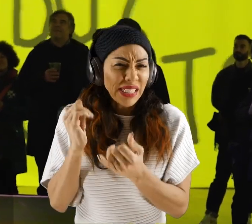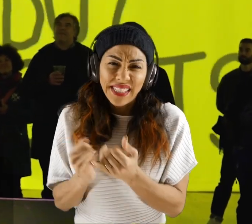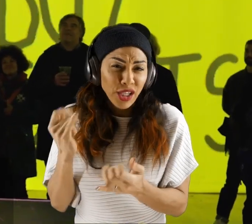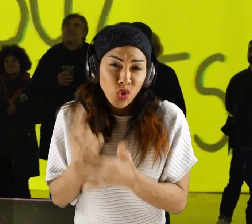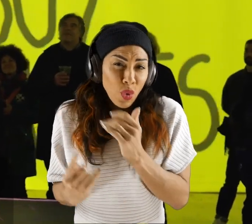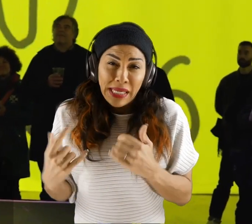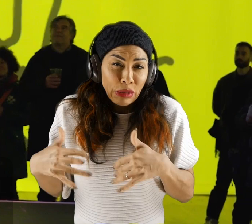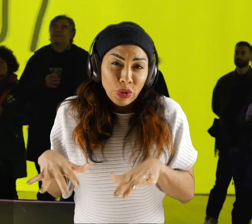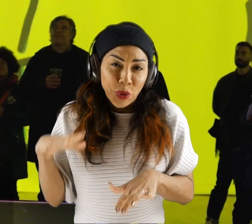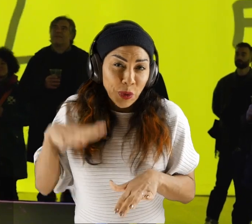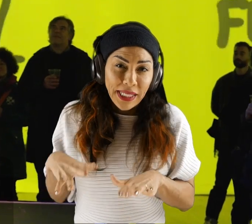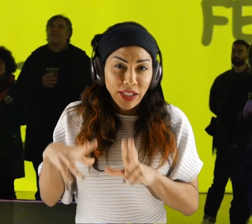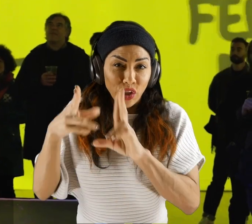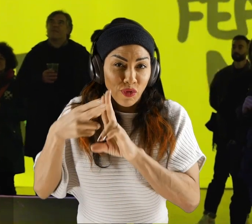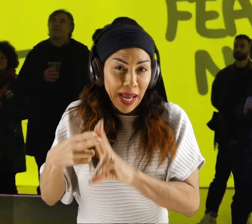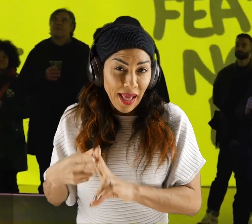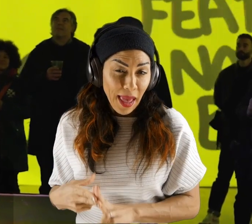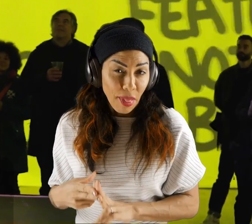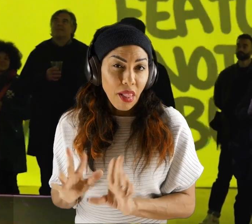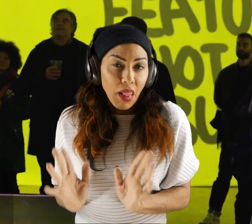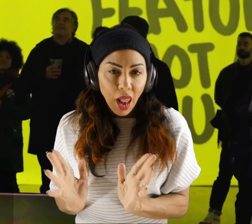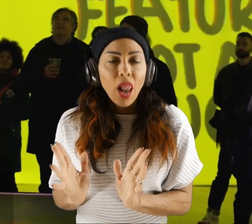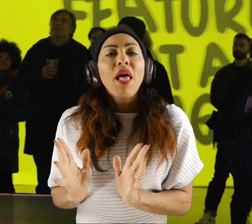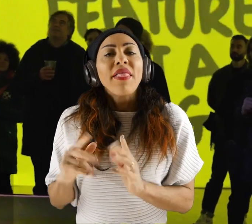We released a whole bunch of vinyl, which I'll talk about a bit later.